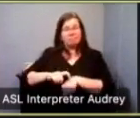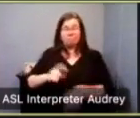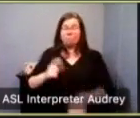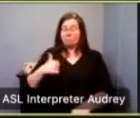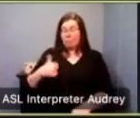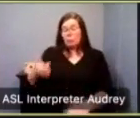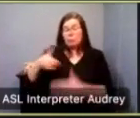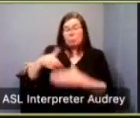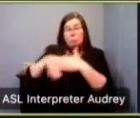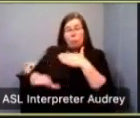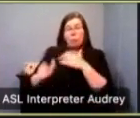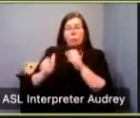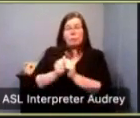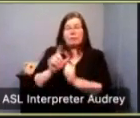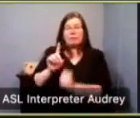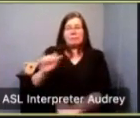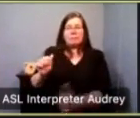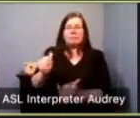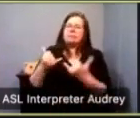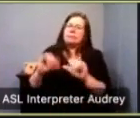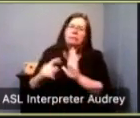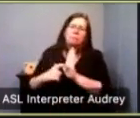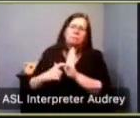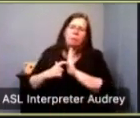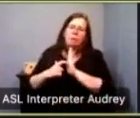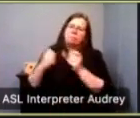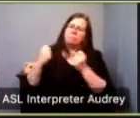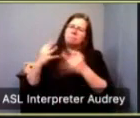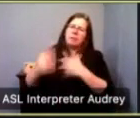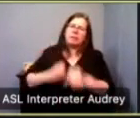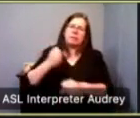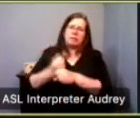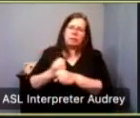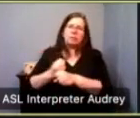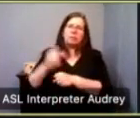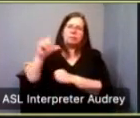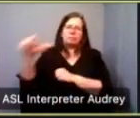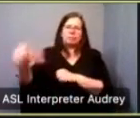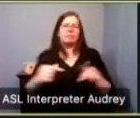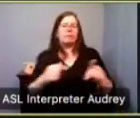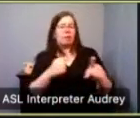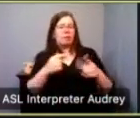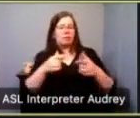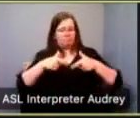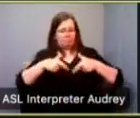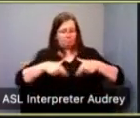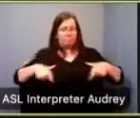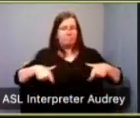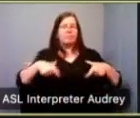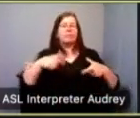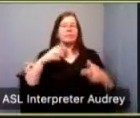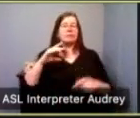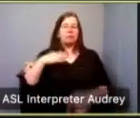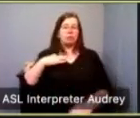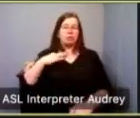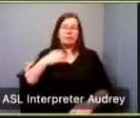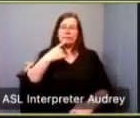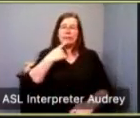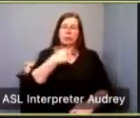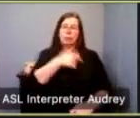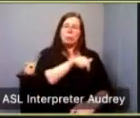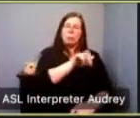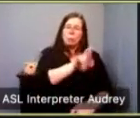born disabled, and it took me years and years. Photo of Daisy. Their t-shirt reads, "Queer and disabled." I don't have to be ashamed.